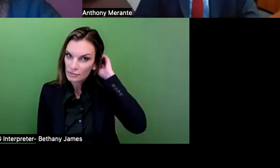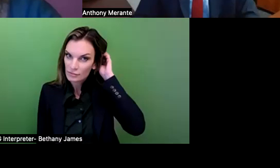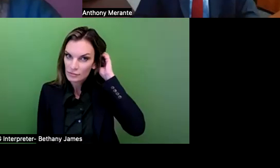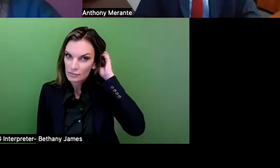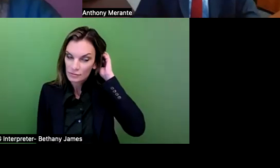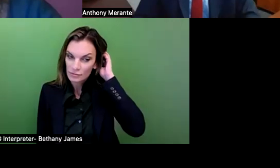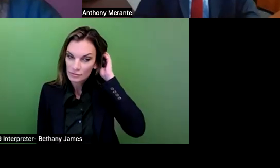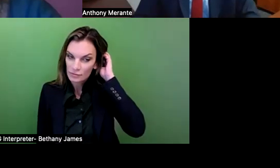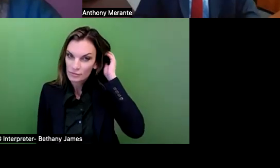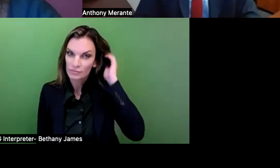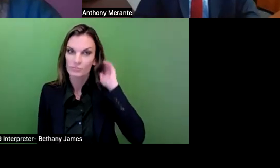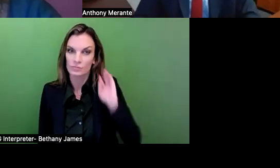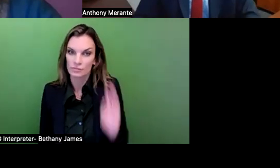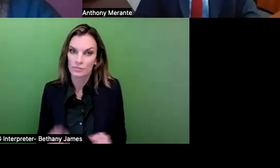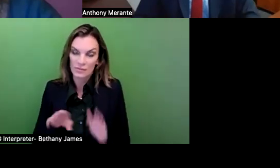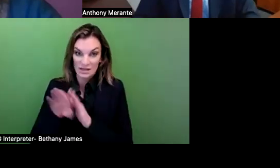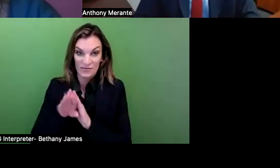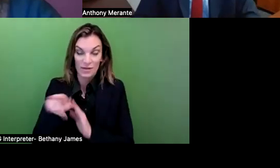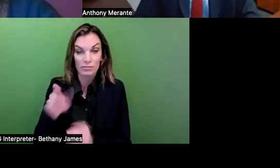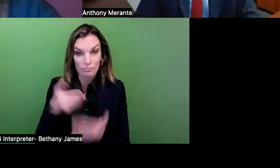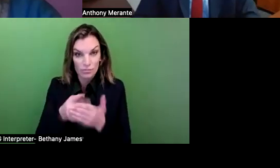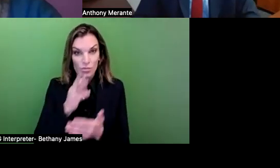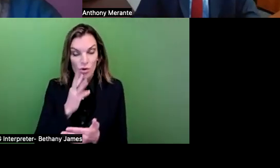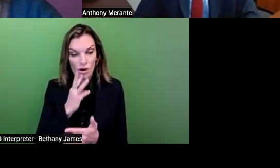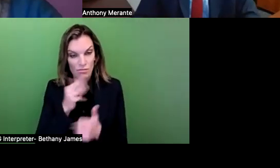was a good idea. However,